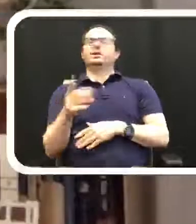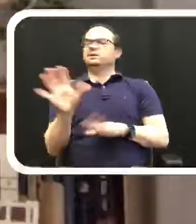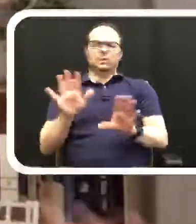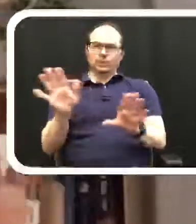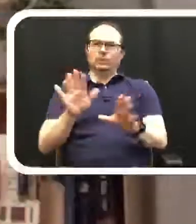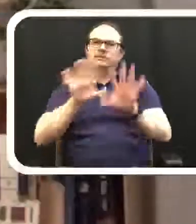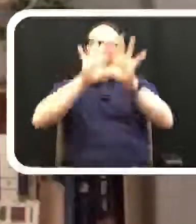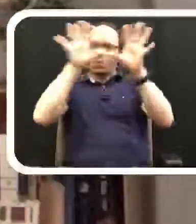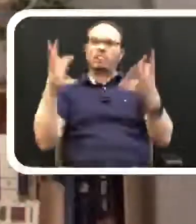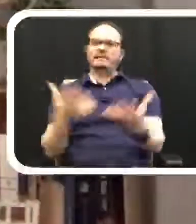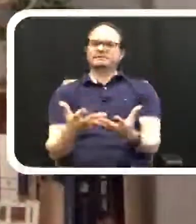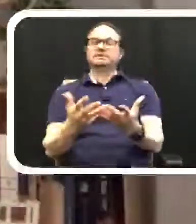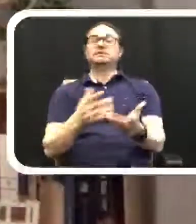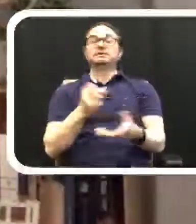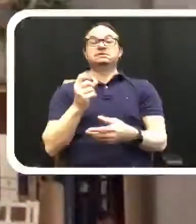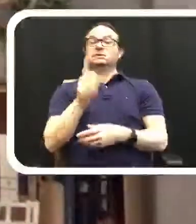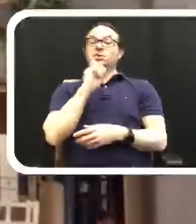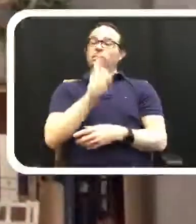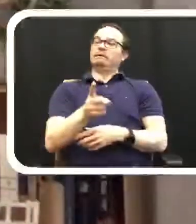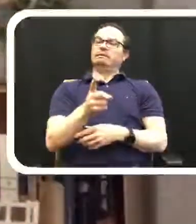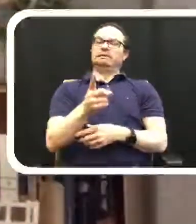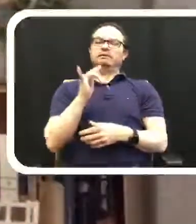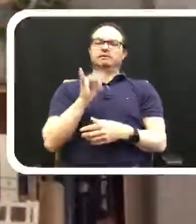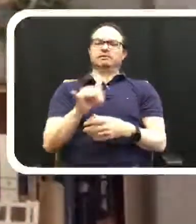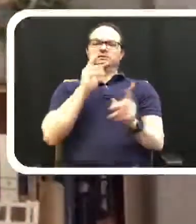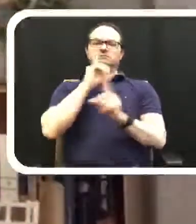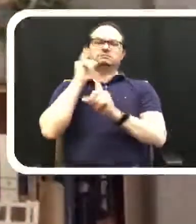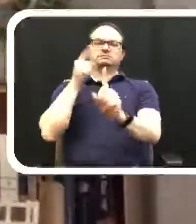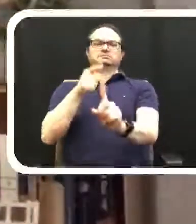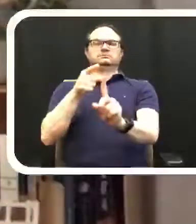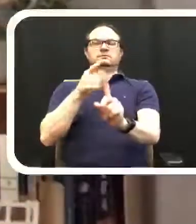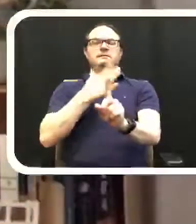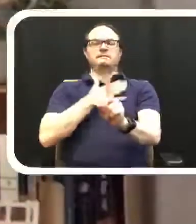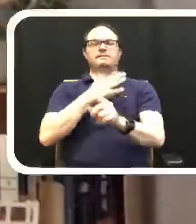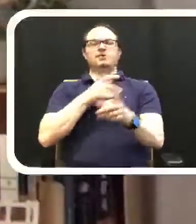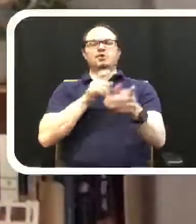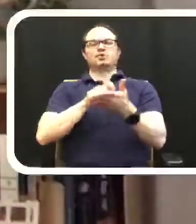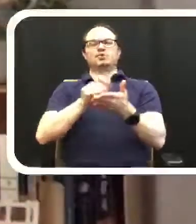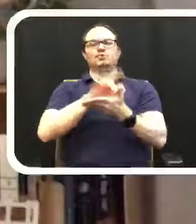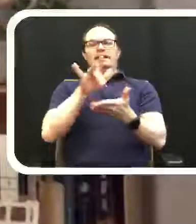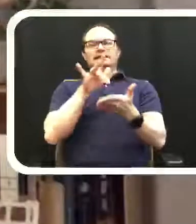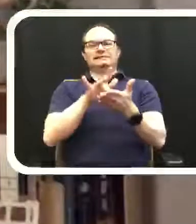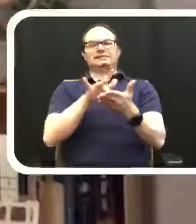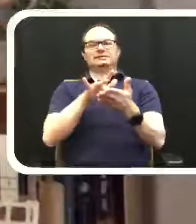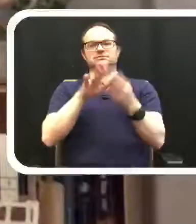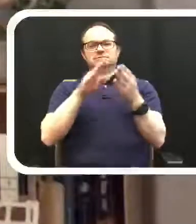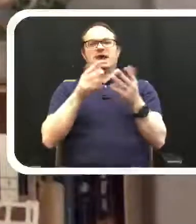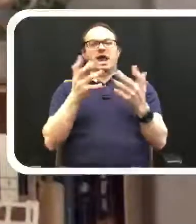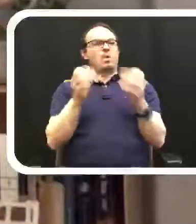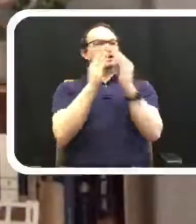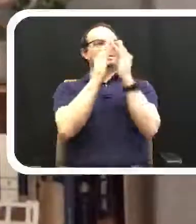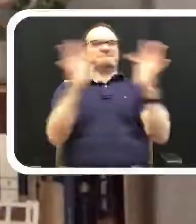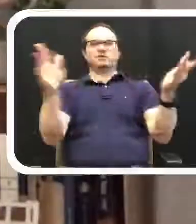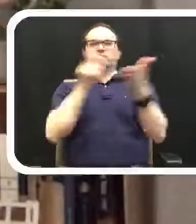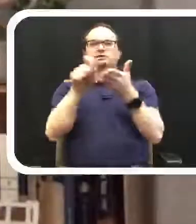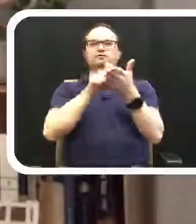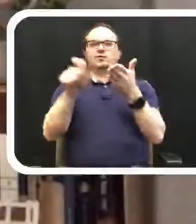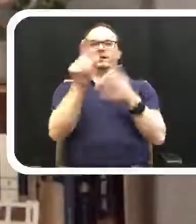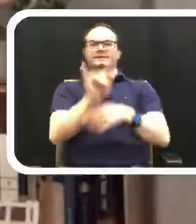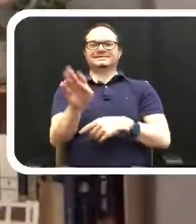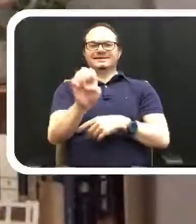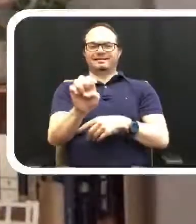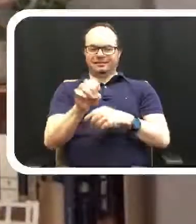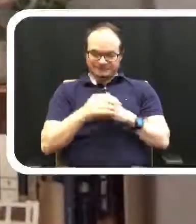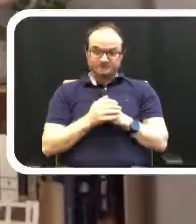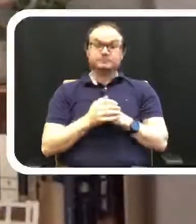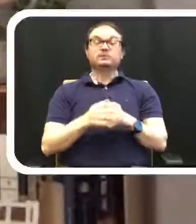that's one of the things that I've really focused on since I've been Writing Center director is to really diversify our consulting staff. We also